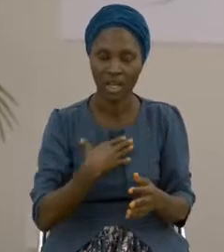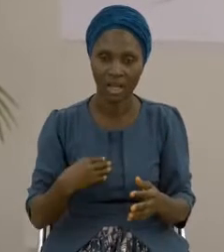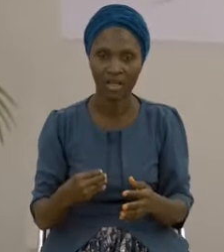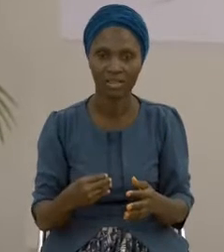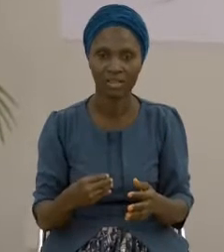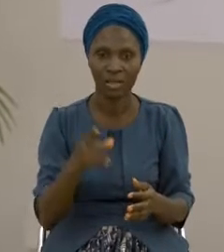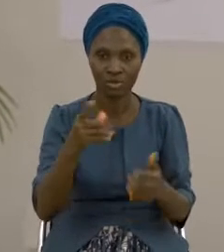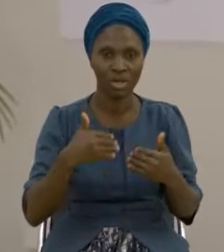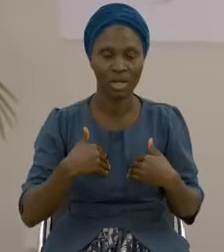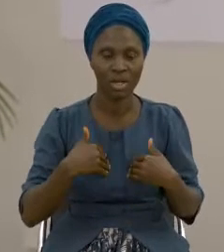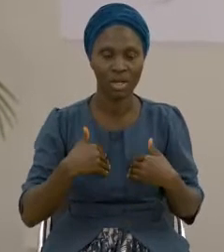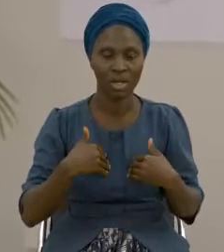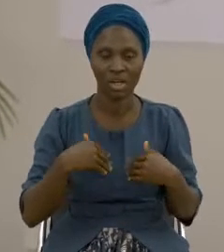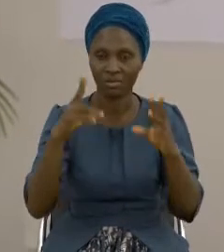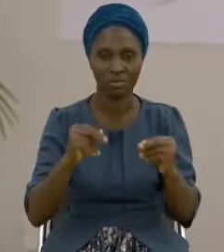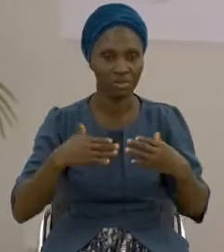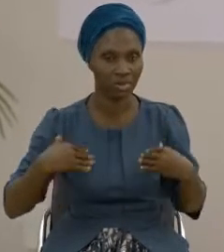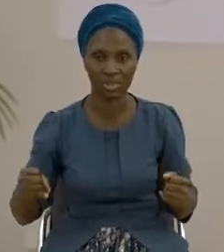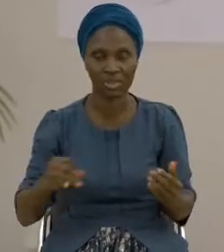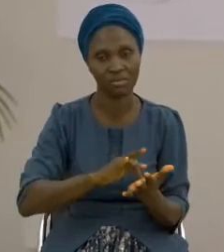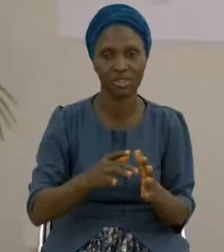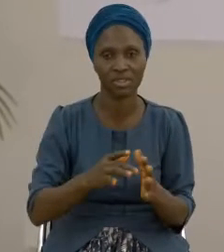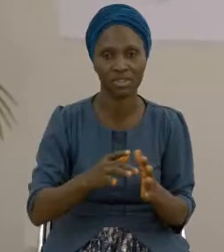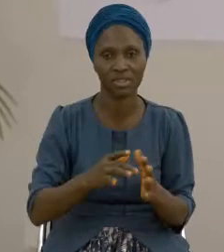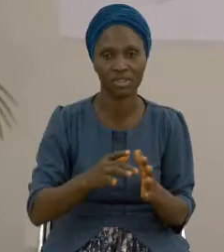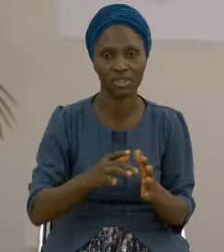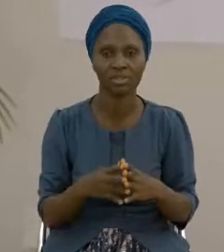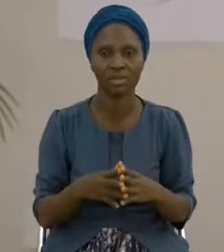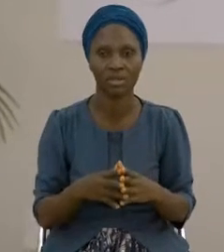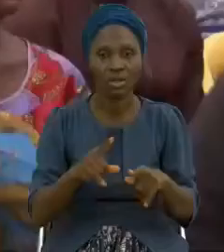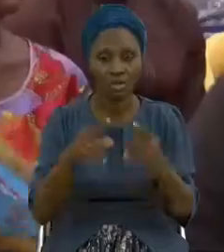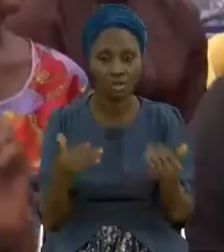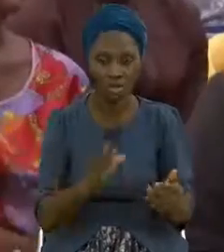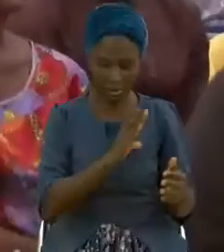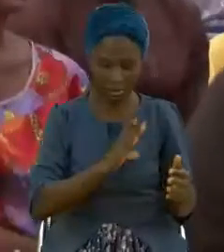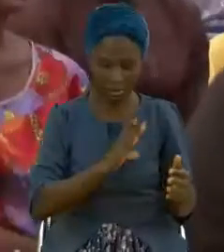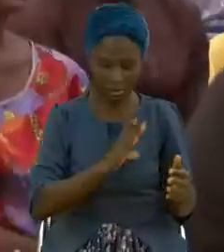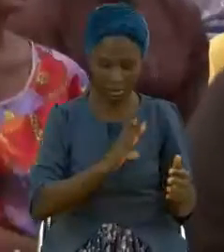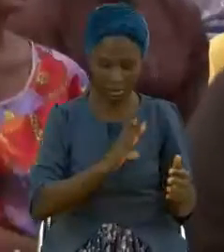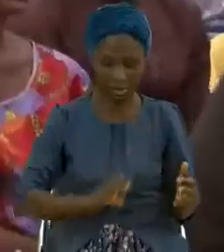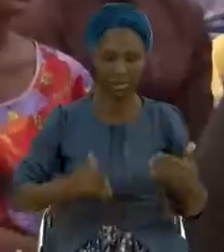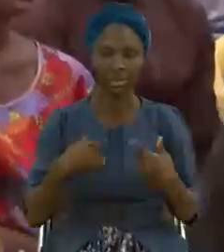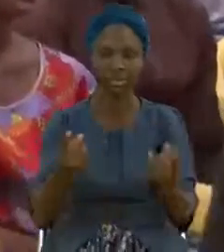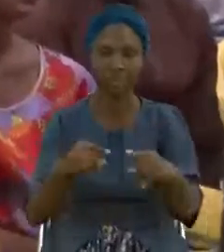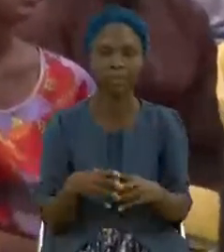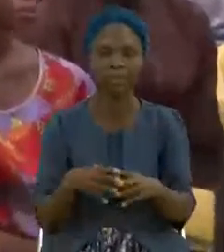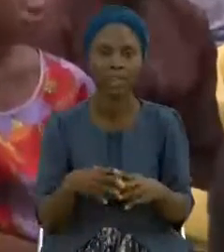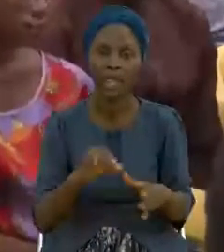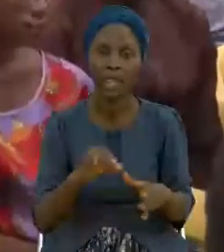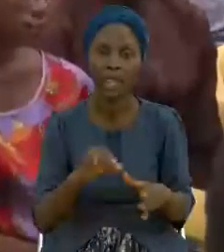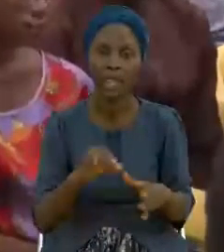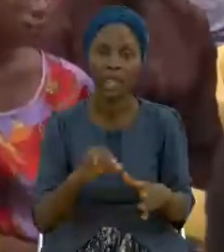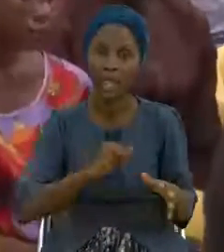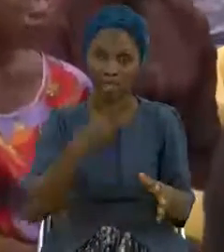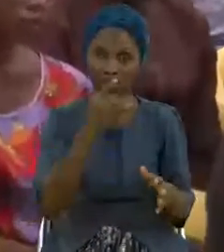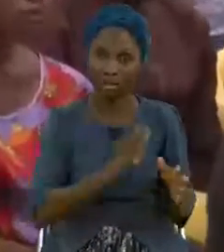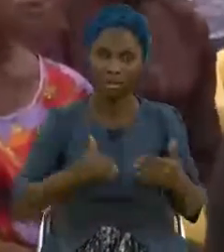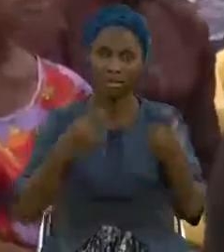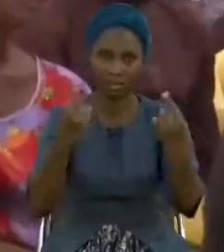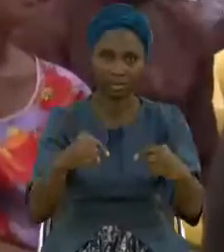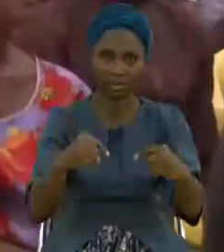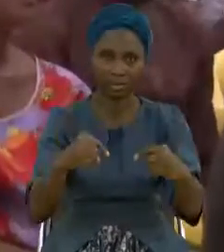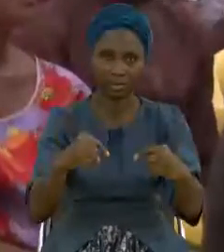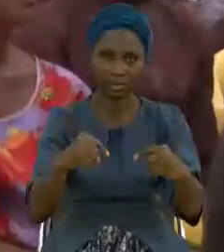medicine. But now Christ has come. I said Christ has come. The healer has come.